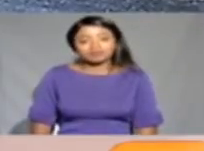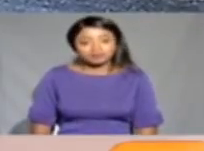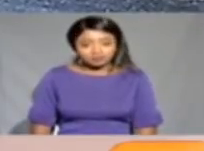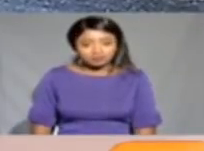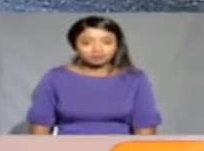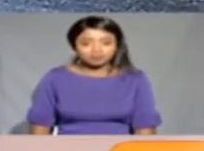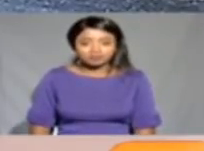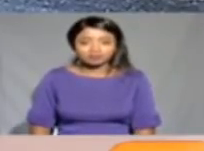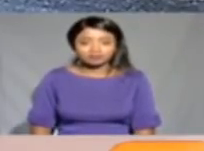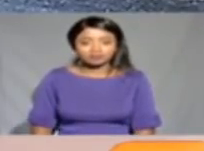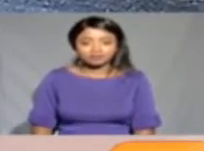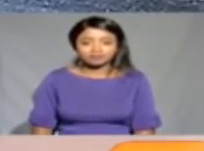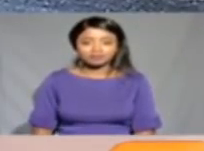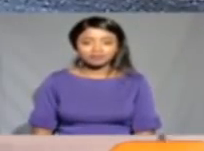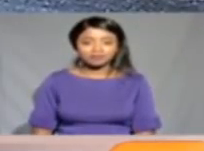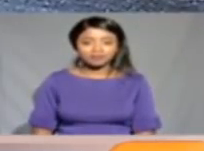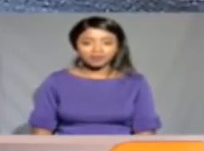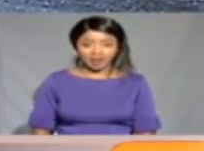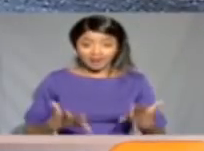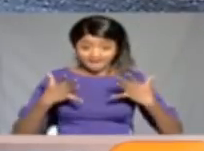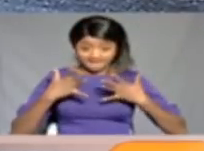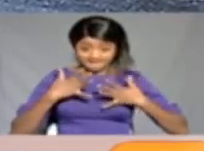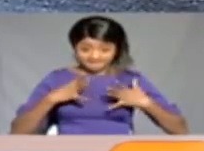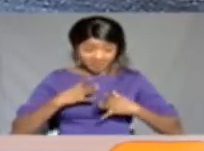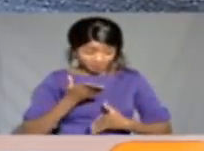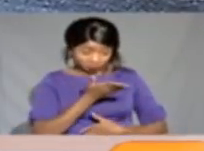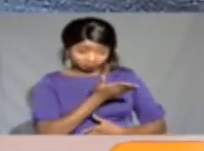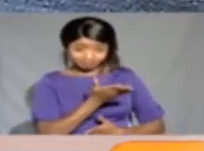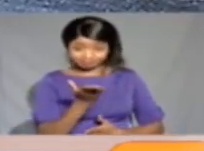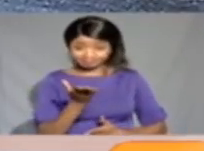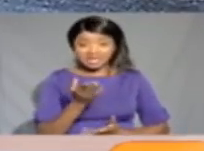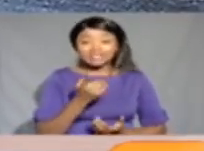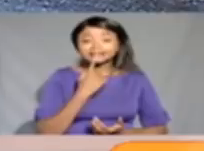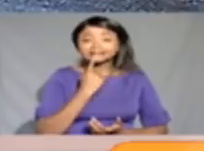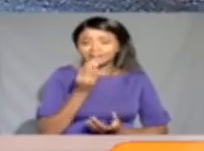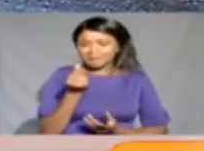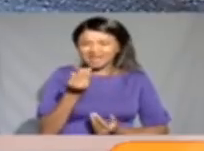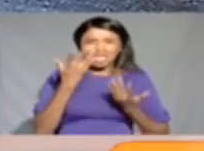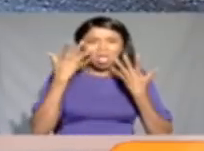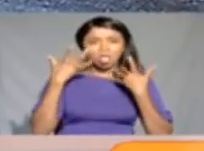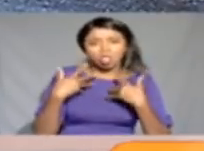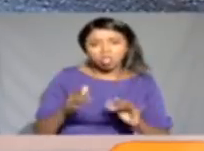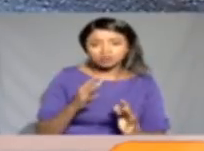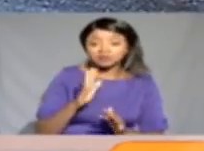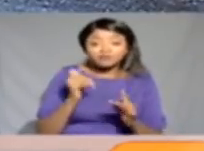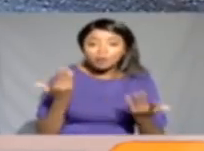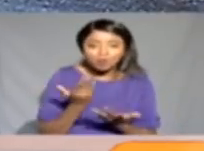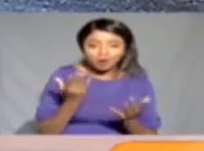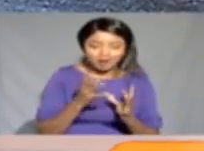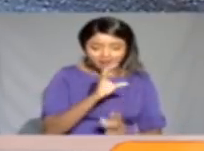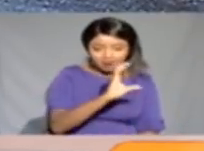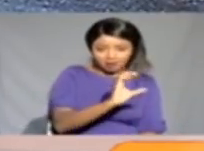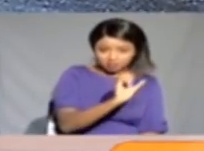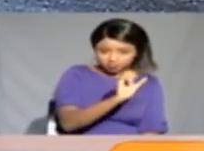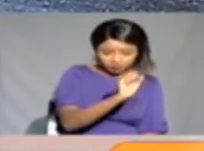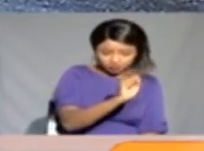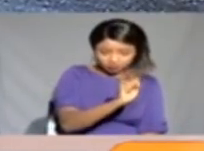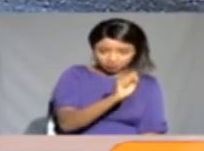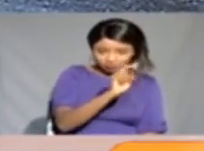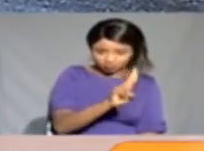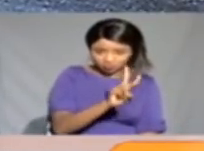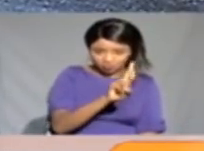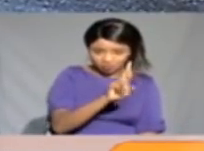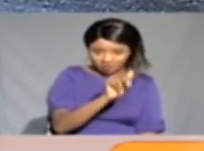Some of the people who claim to have lost their money in the Suraya housing properties are demanding their money back with